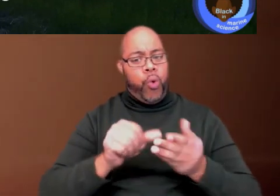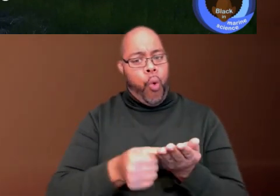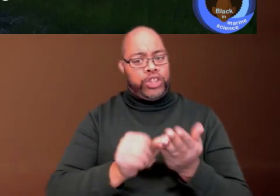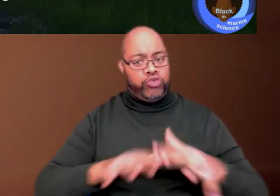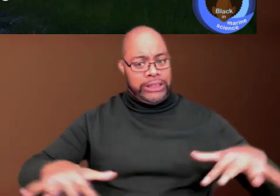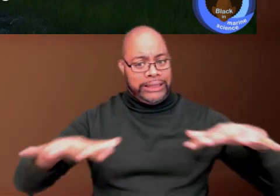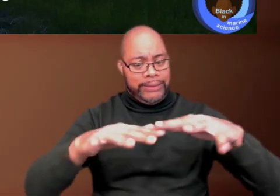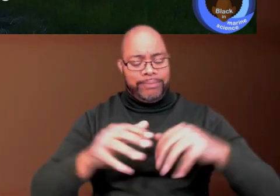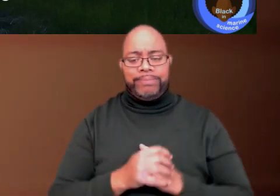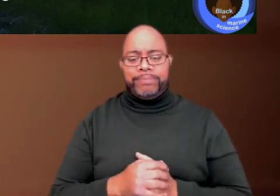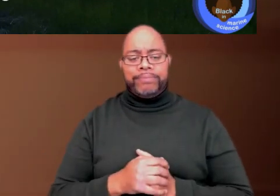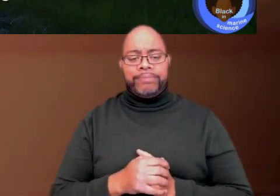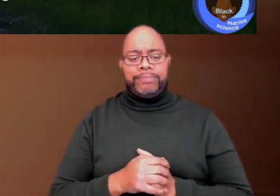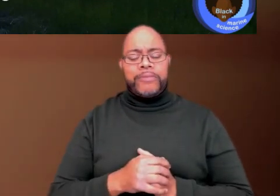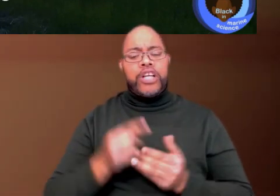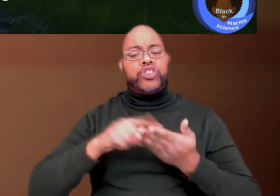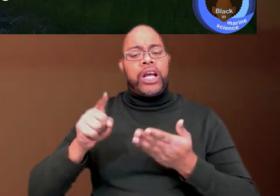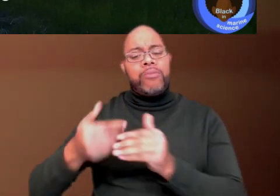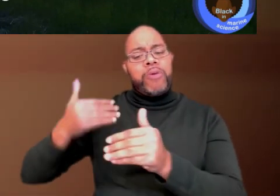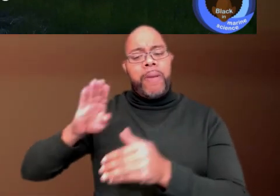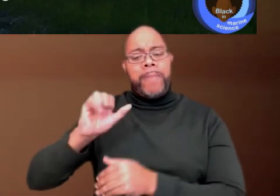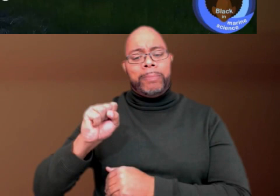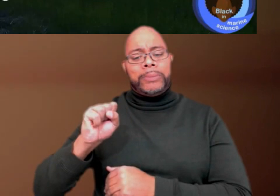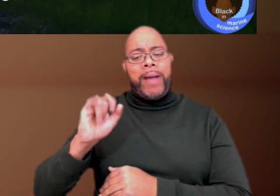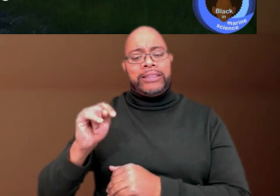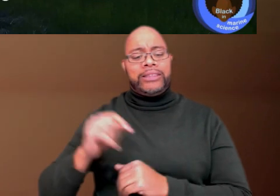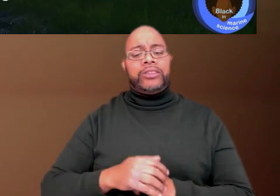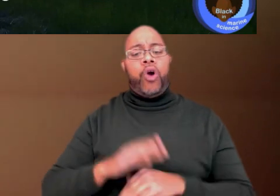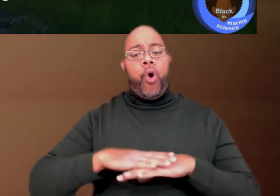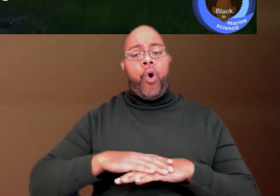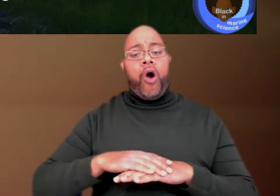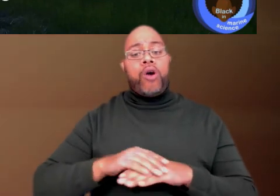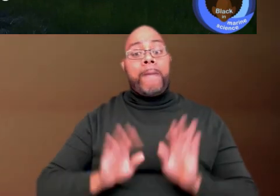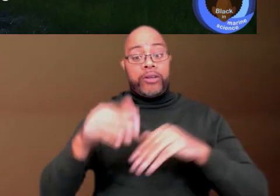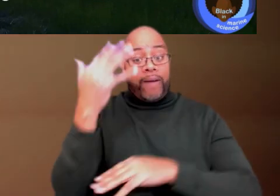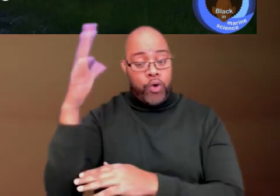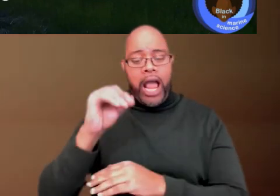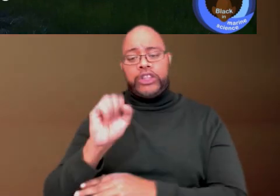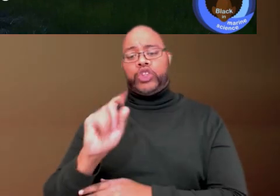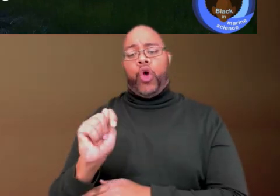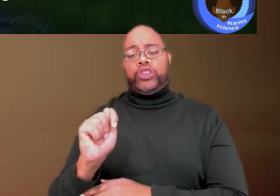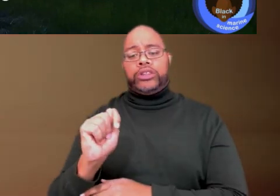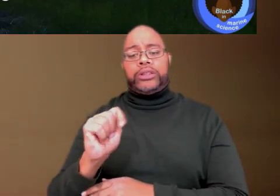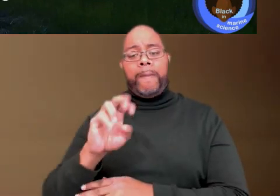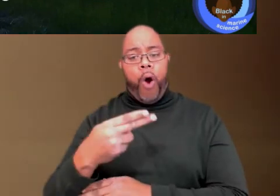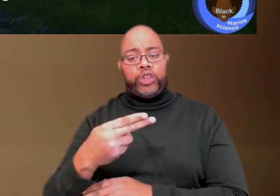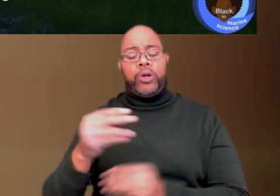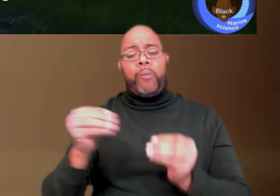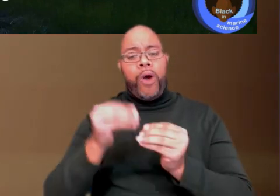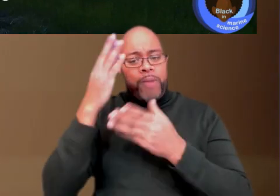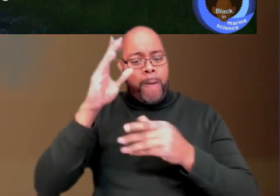today. Check out the previous BIMS Bites episodes on the maritime forest and salt marsh for more information on